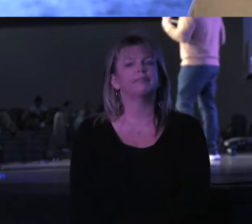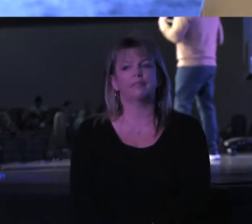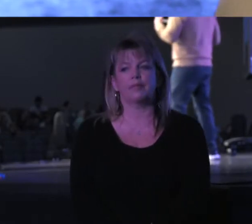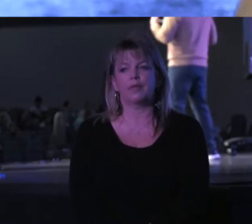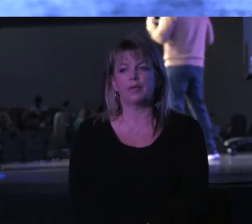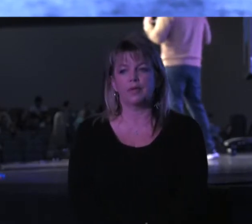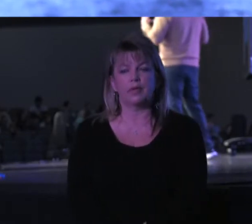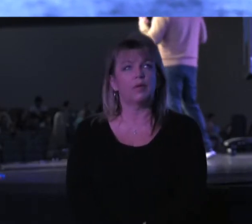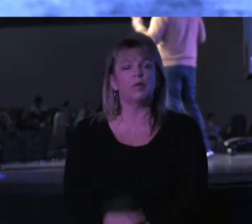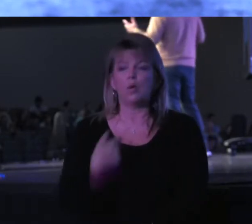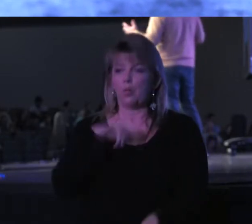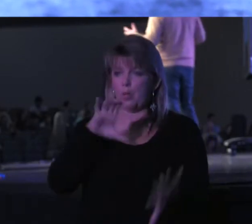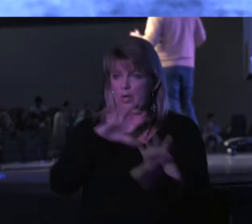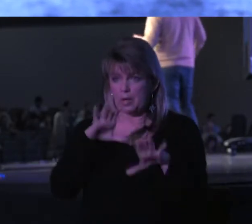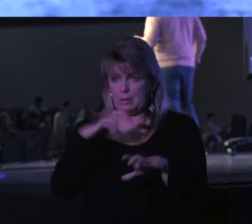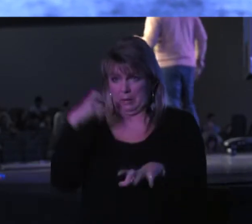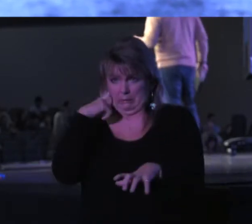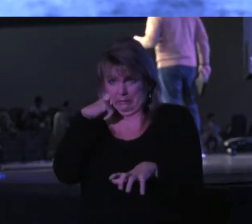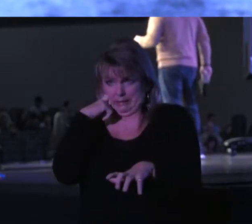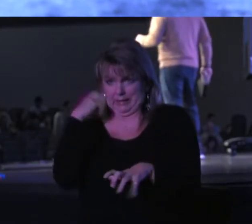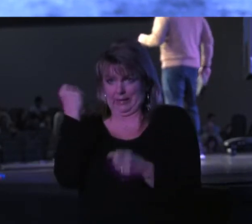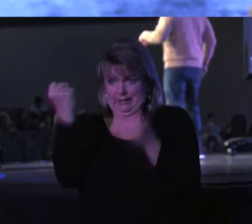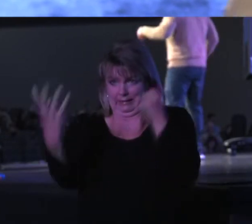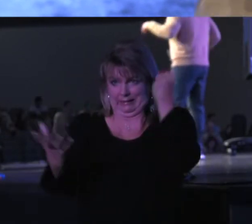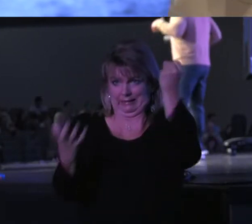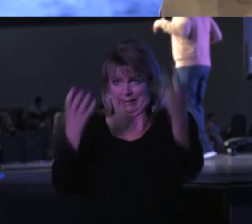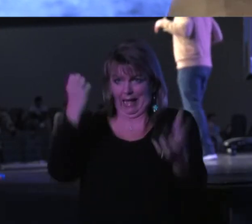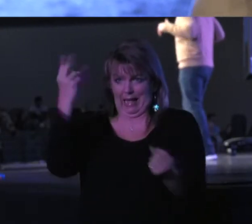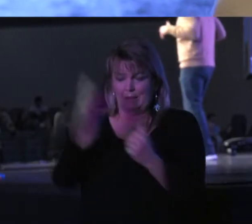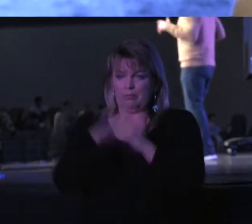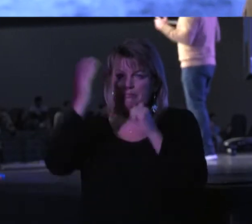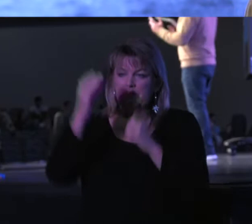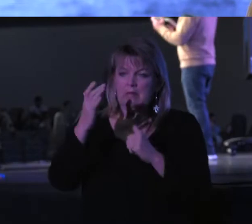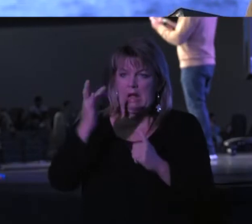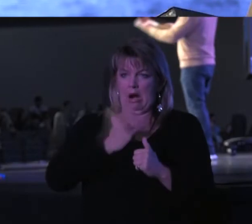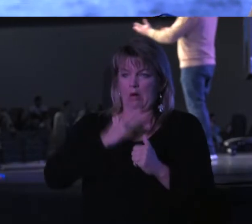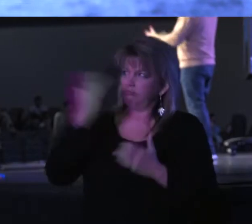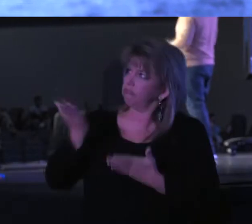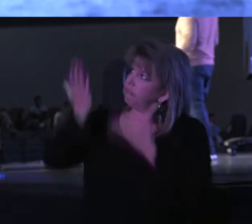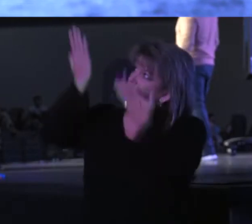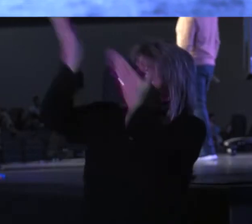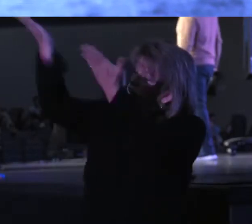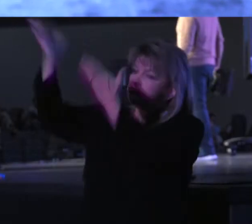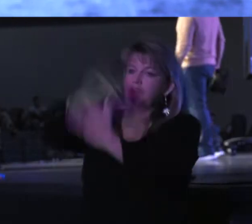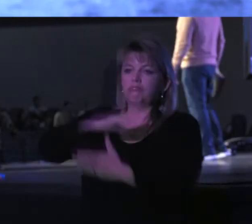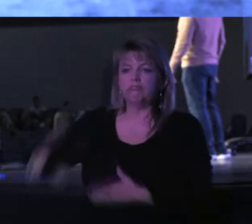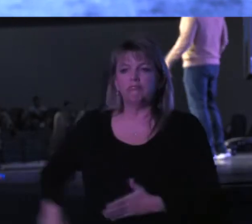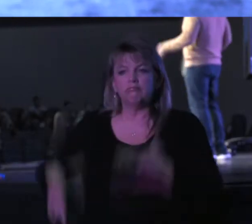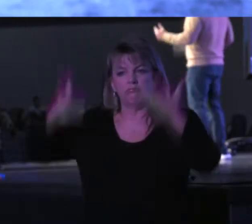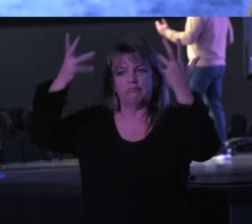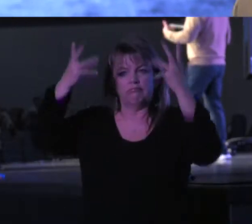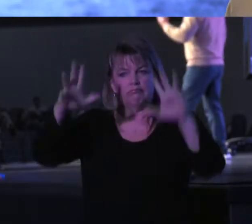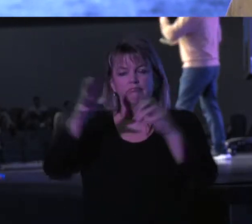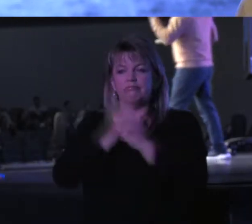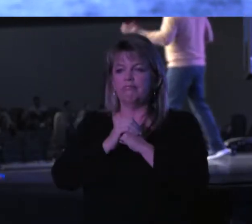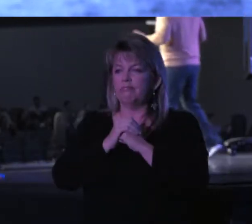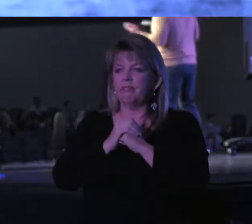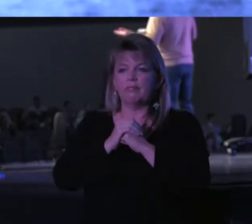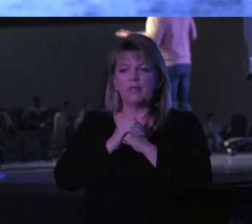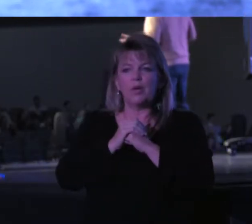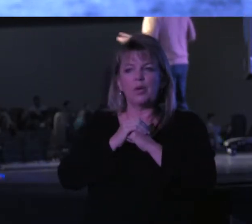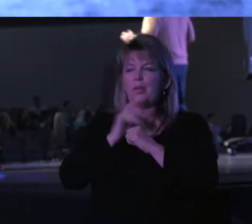When we do what we just sang, when we offer our heart to the Lord, we don't get